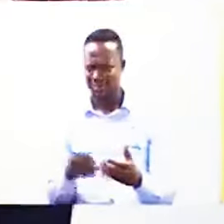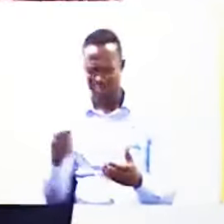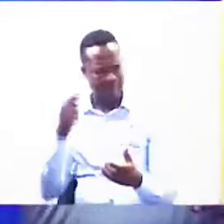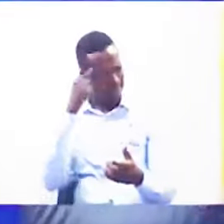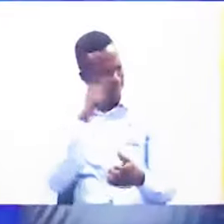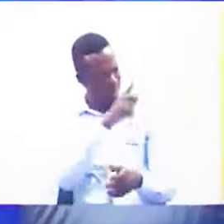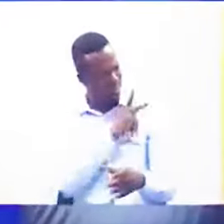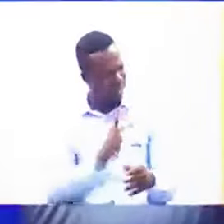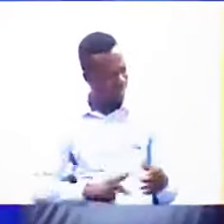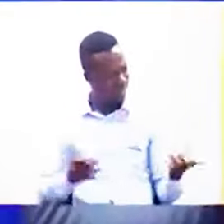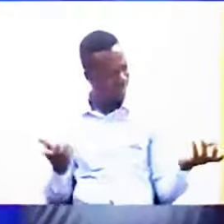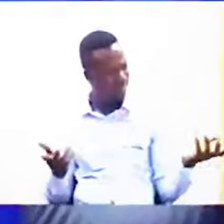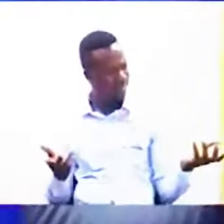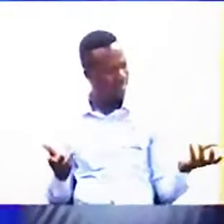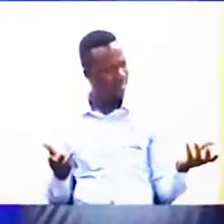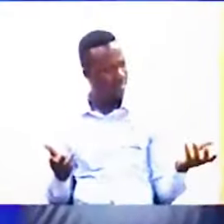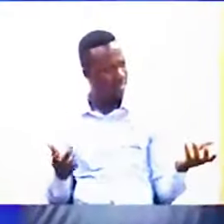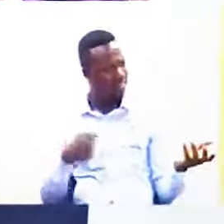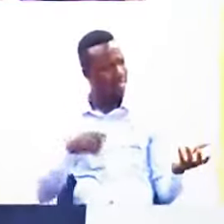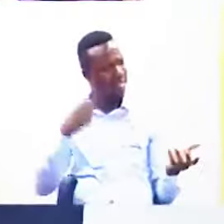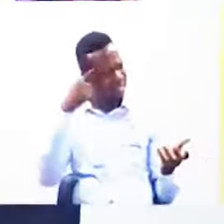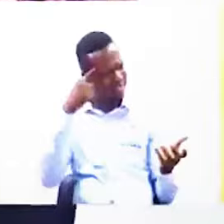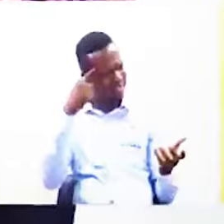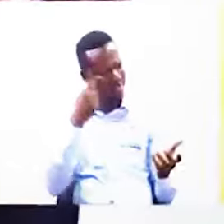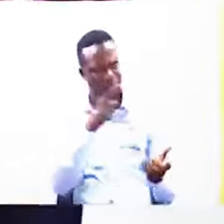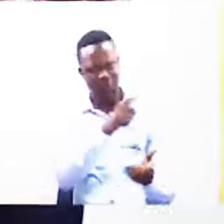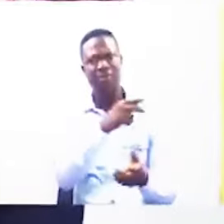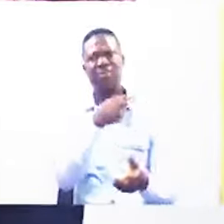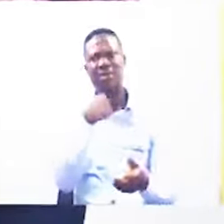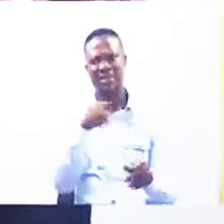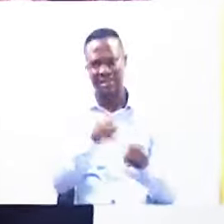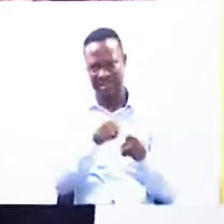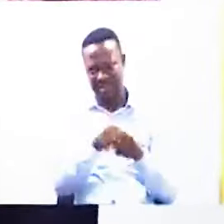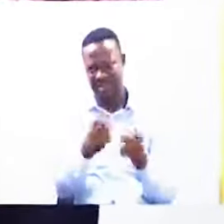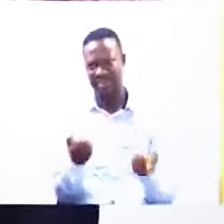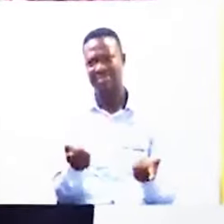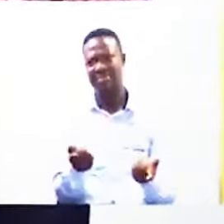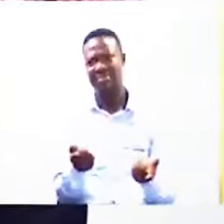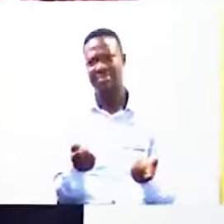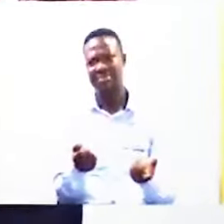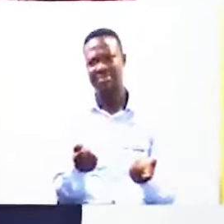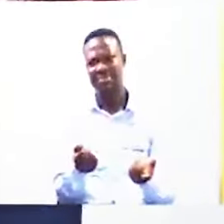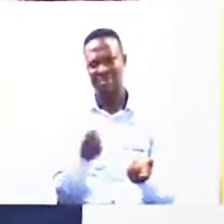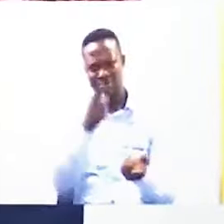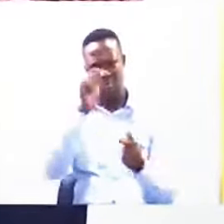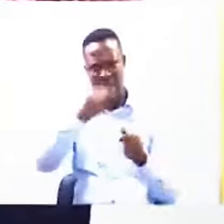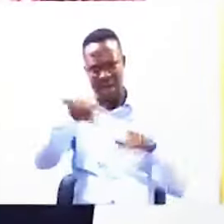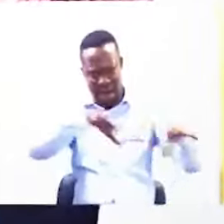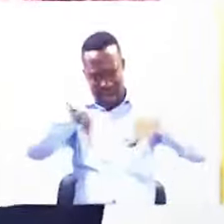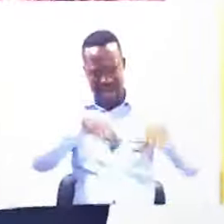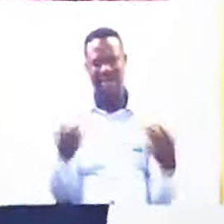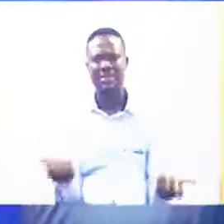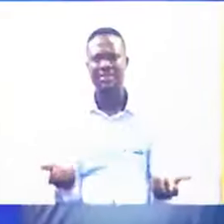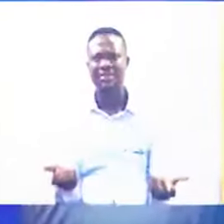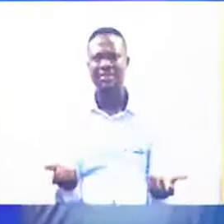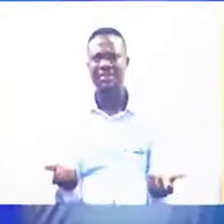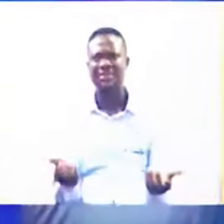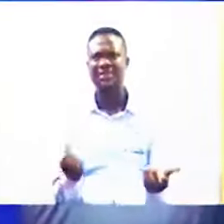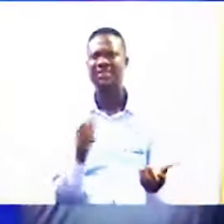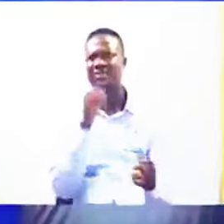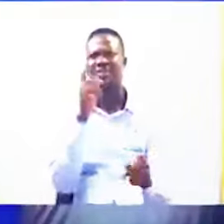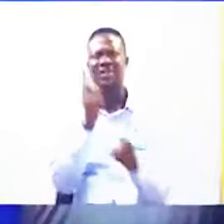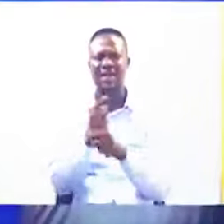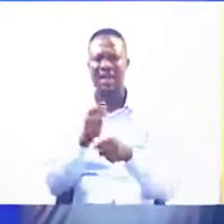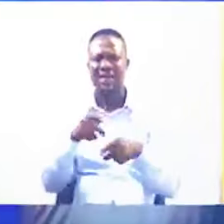the king. I also thought you were the pastor. I also want to suffer. I mean, take action. Don't